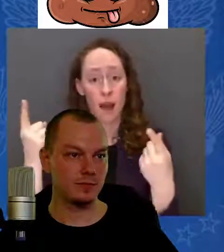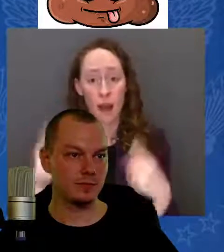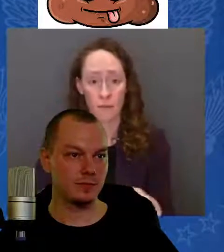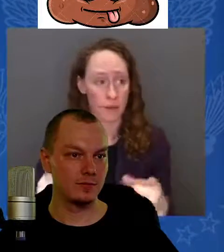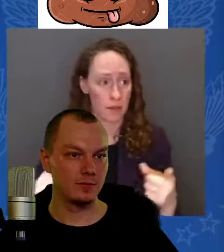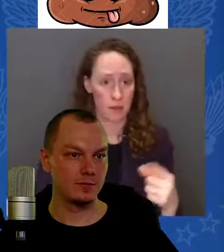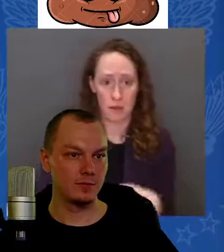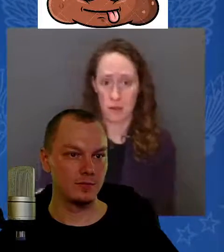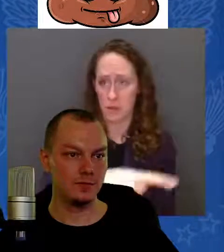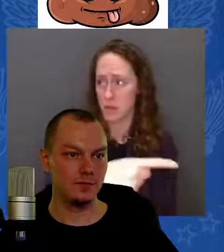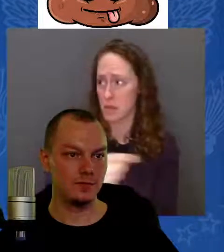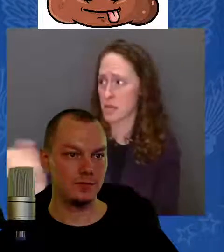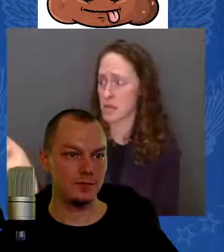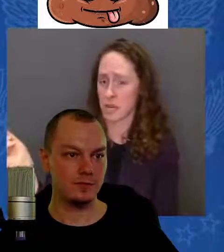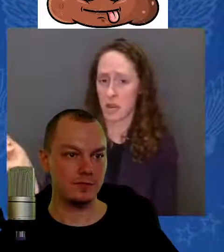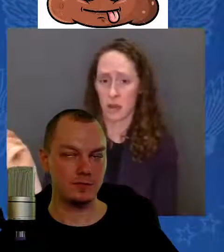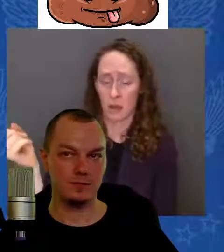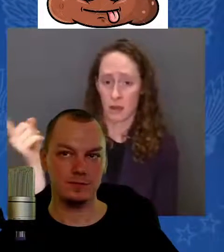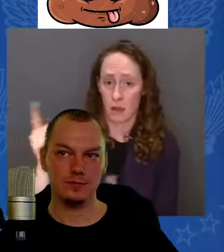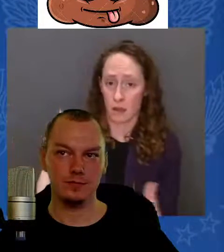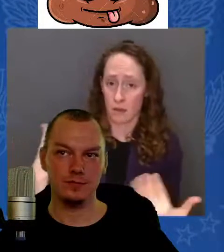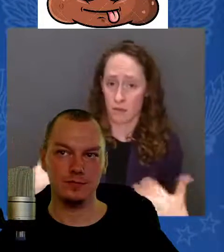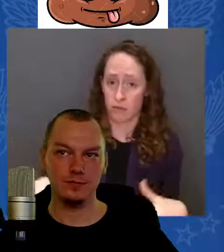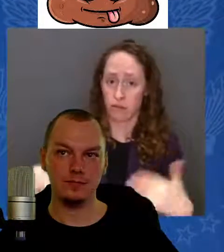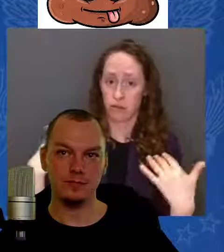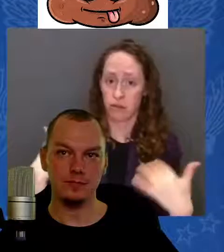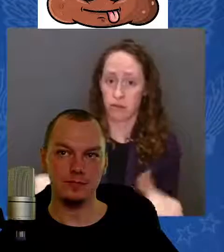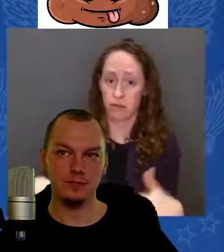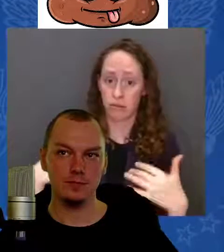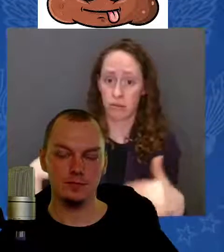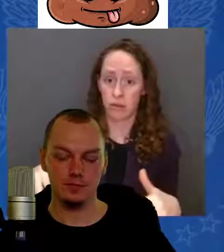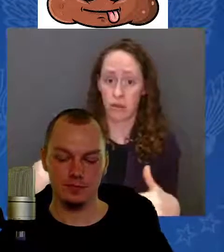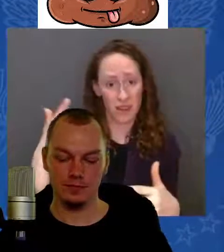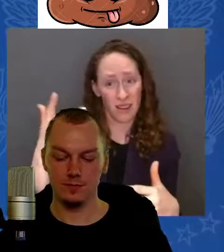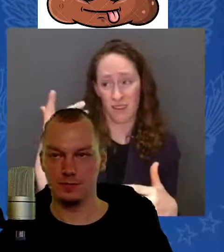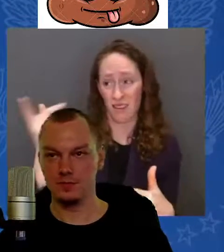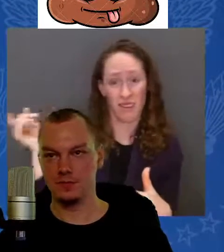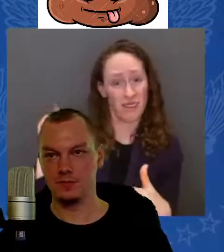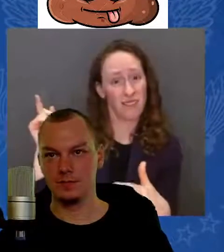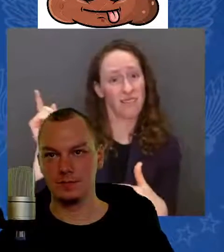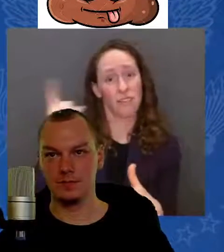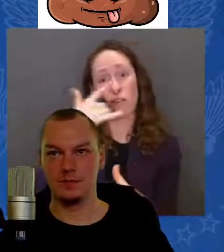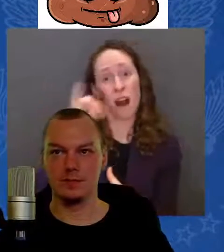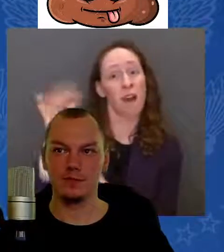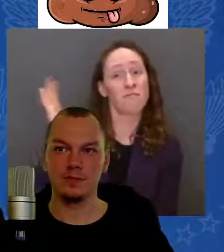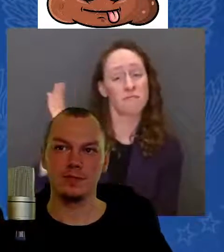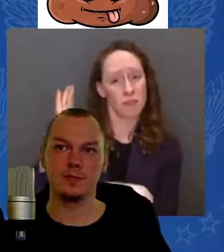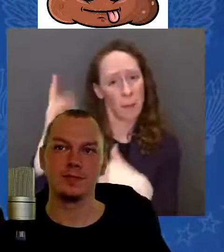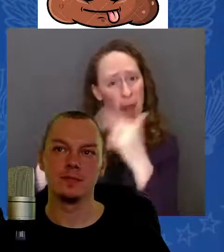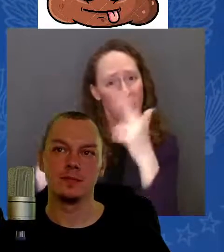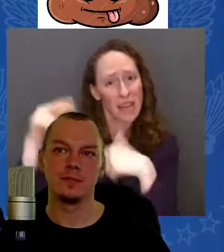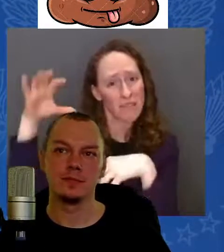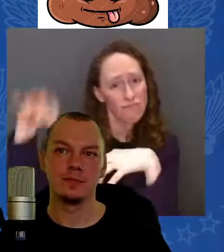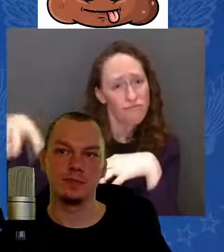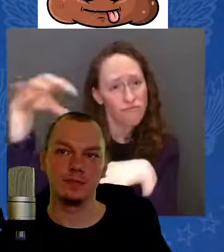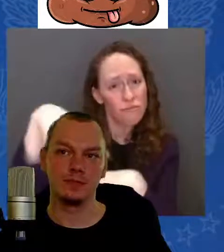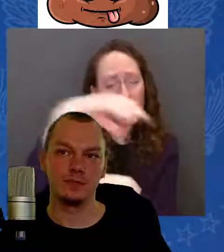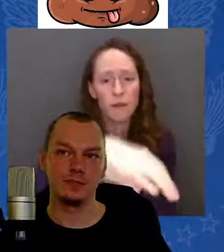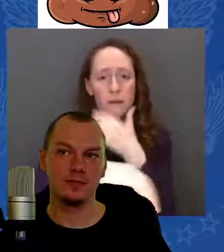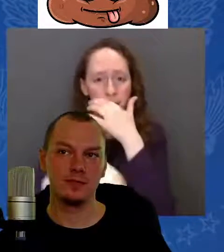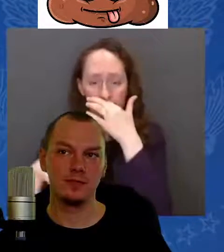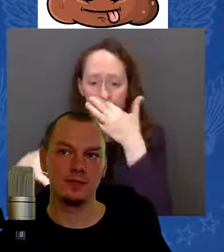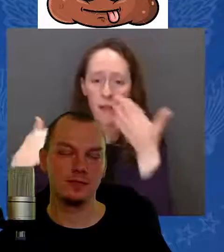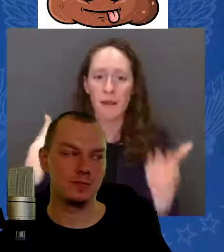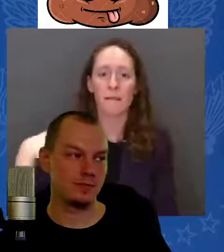alive, vibrant, communities of Rolling Fork was made whole. And so in that